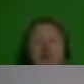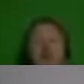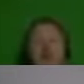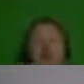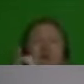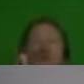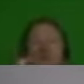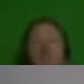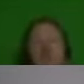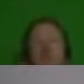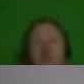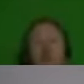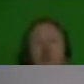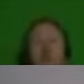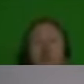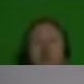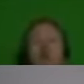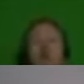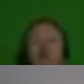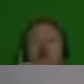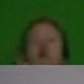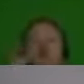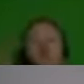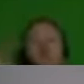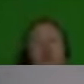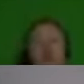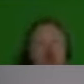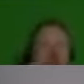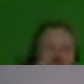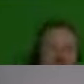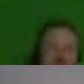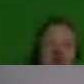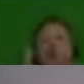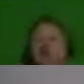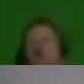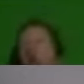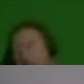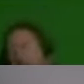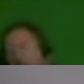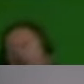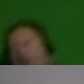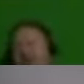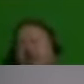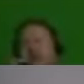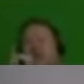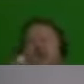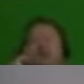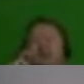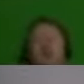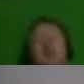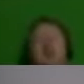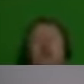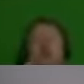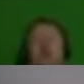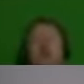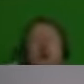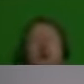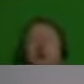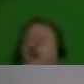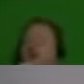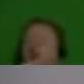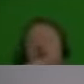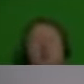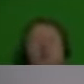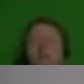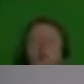the Honourable Van Rooyen says inflation must be cut, he wants to also cut interest rates. He does not understand the